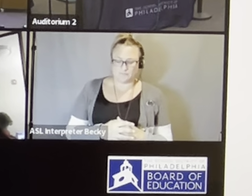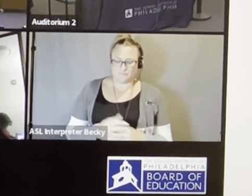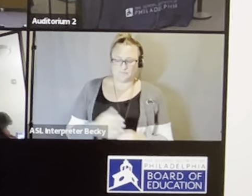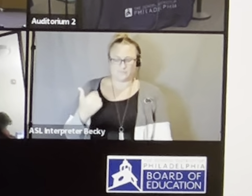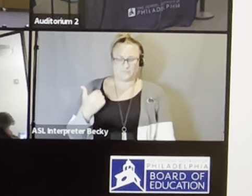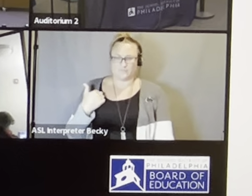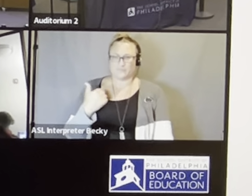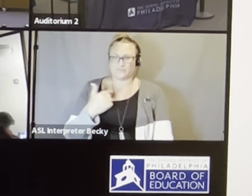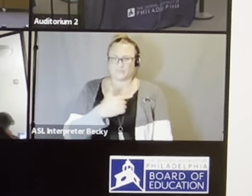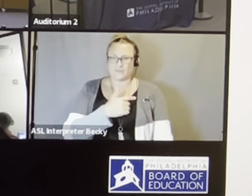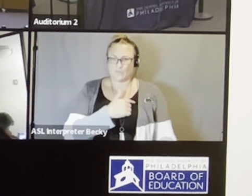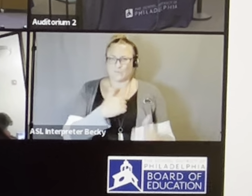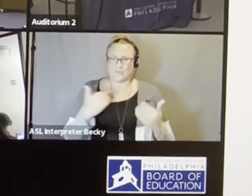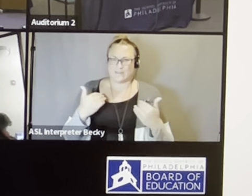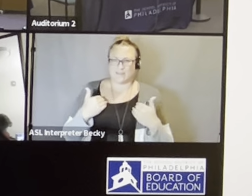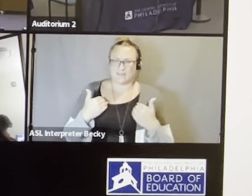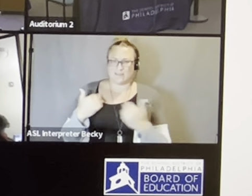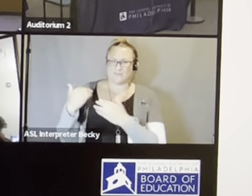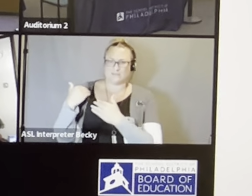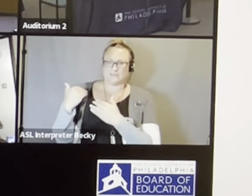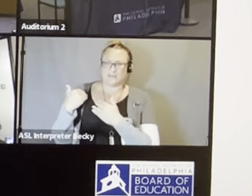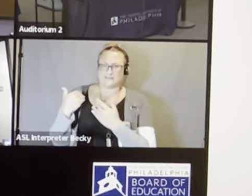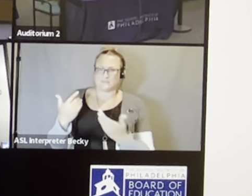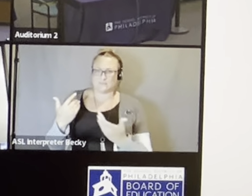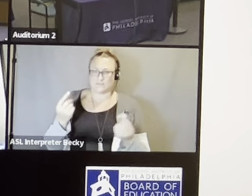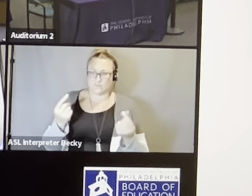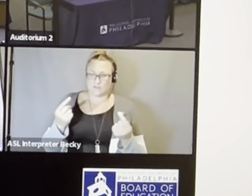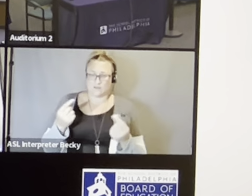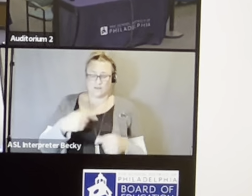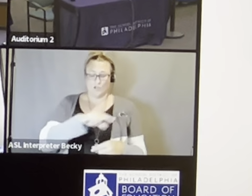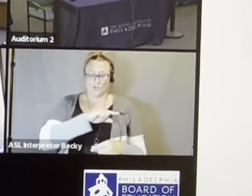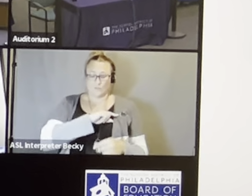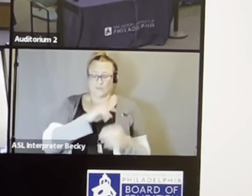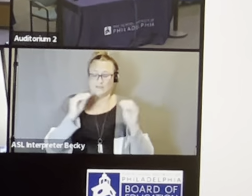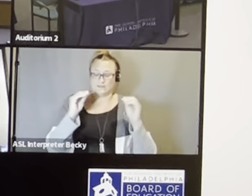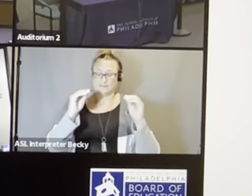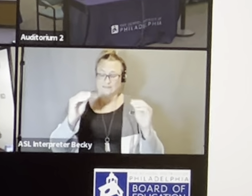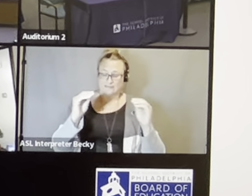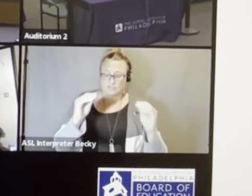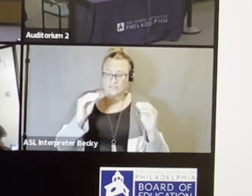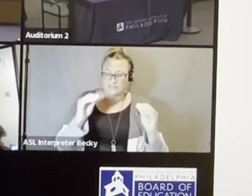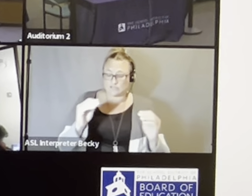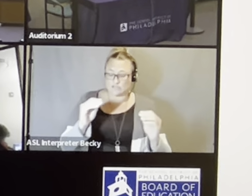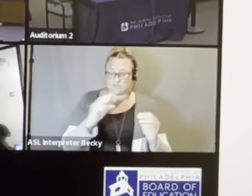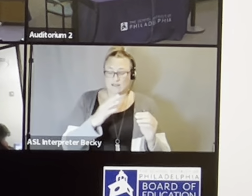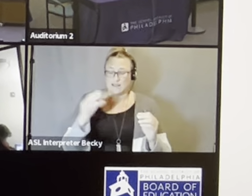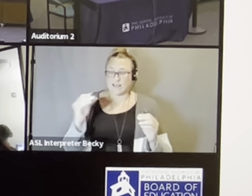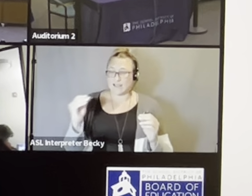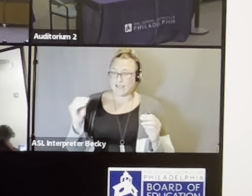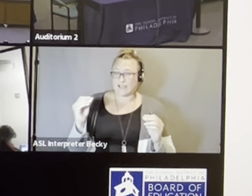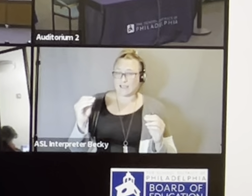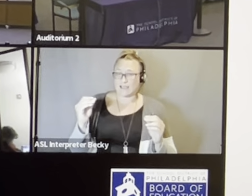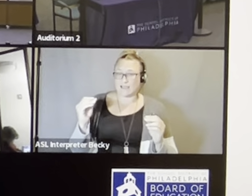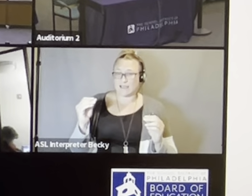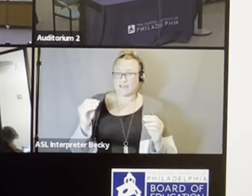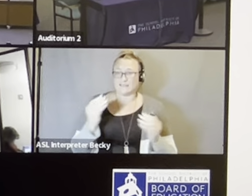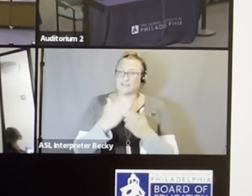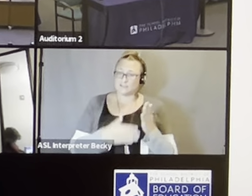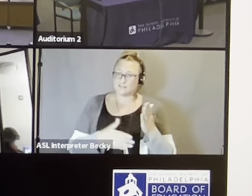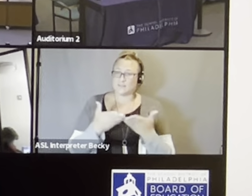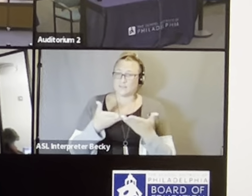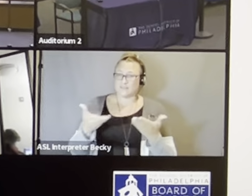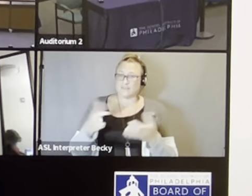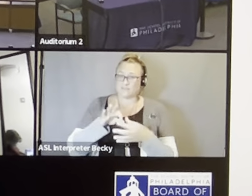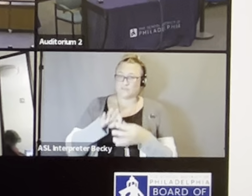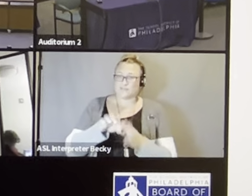ensuring that not only quality education is provided for our children, right, but that there's certain ethical things that we